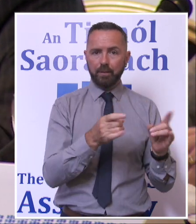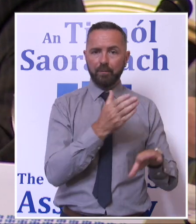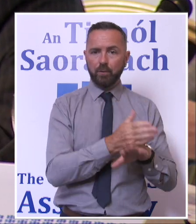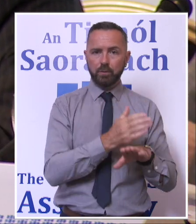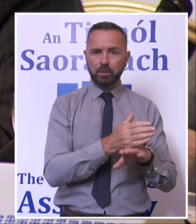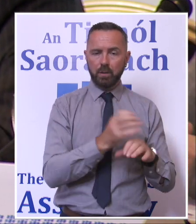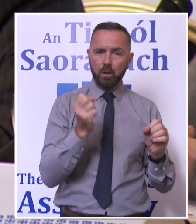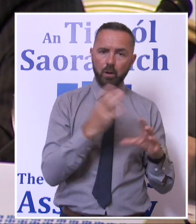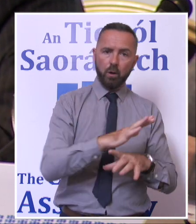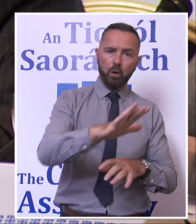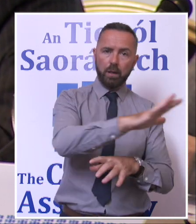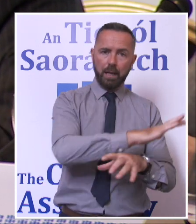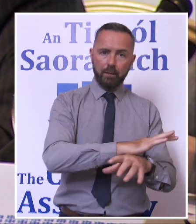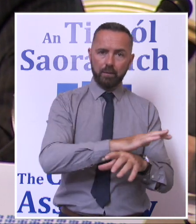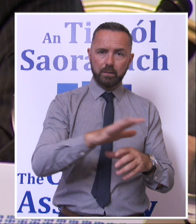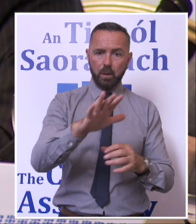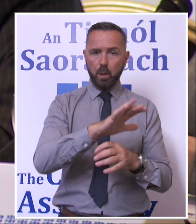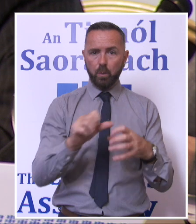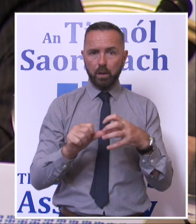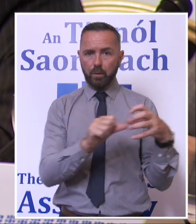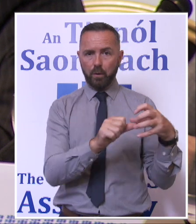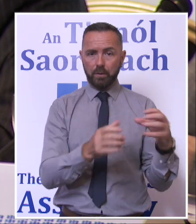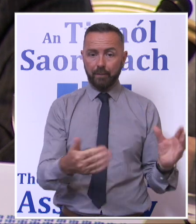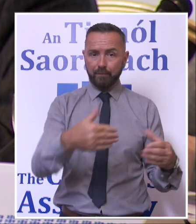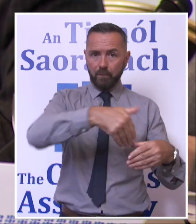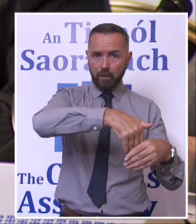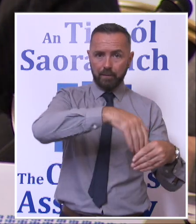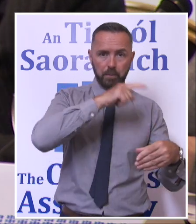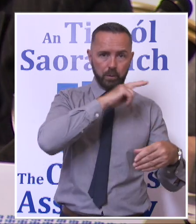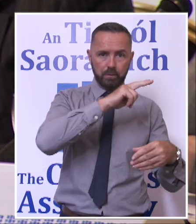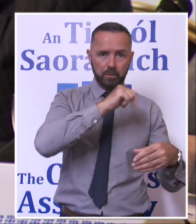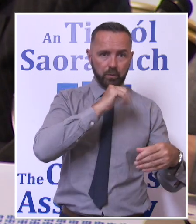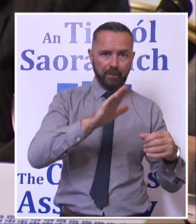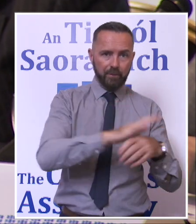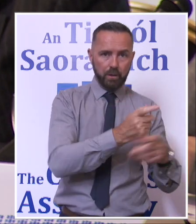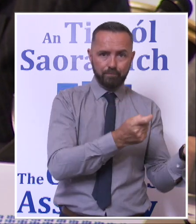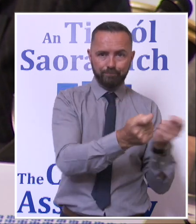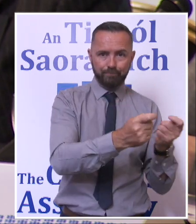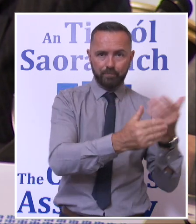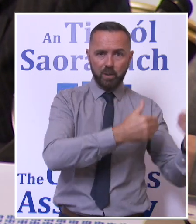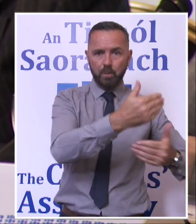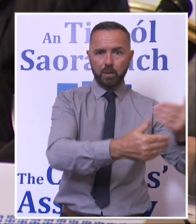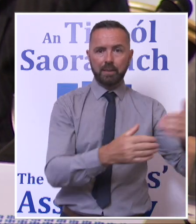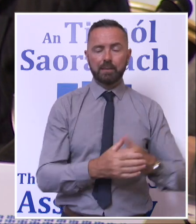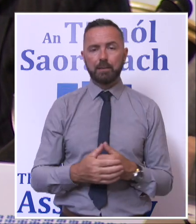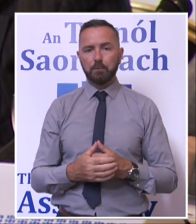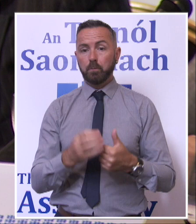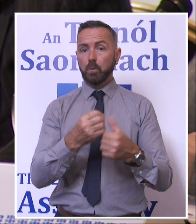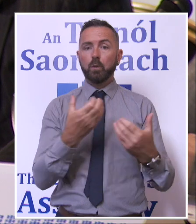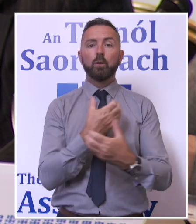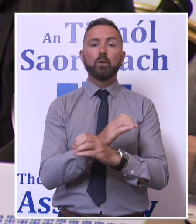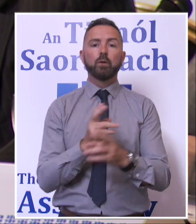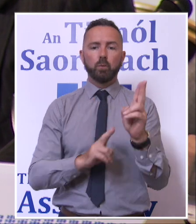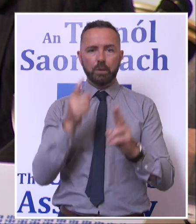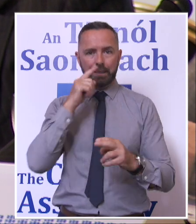are areas where the local authorities are involved, but are not driving the process. And again, as we've talked before, that's quite unusual. That's something in other countries you